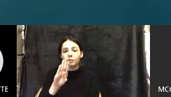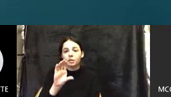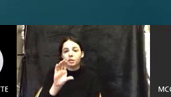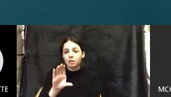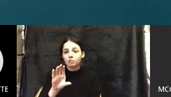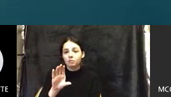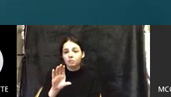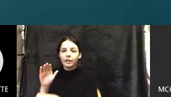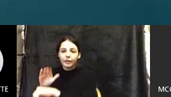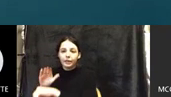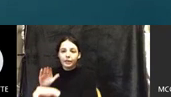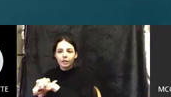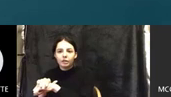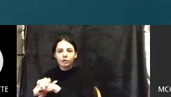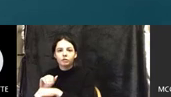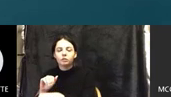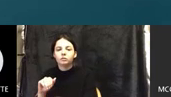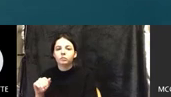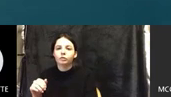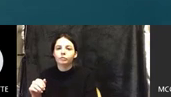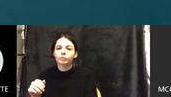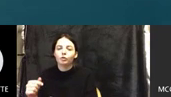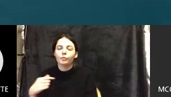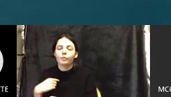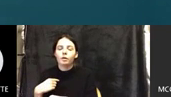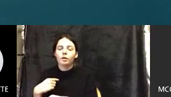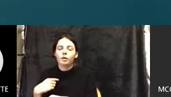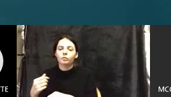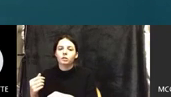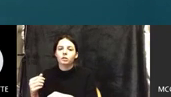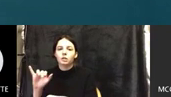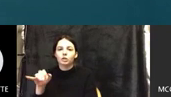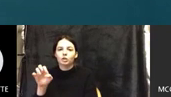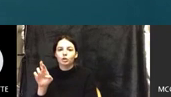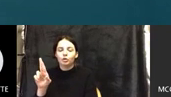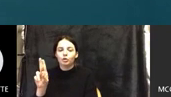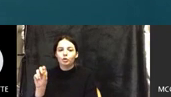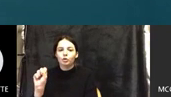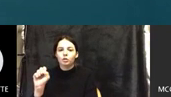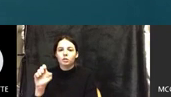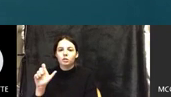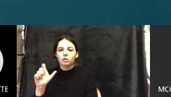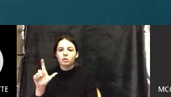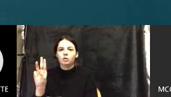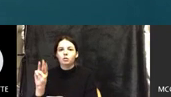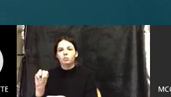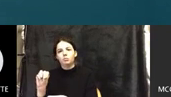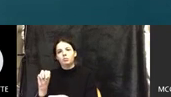CNN I did before I moved there, but I was there for the flotilla attack.